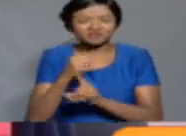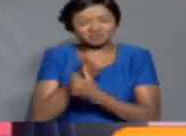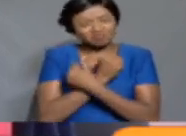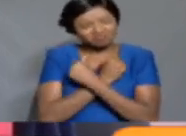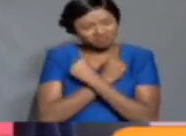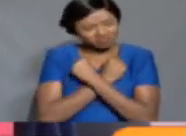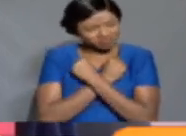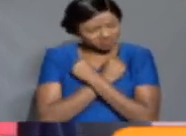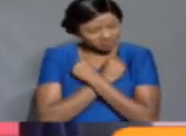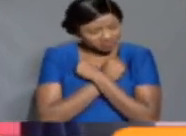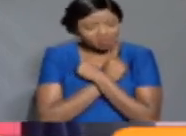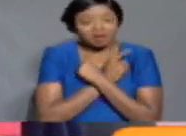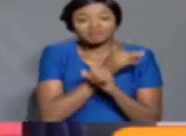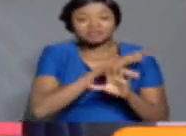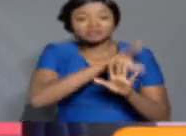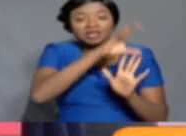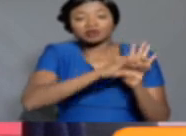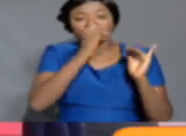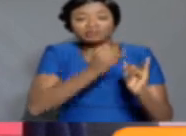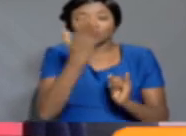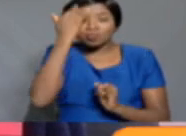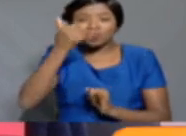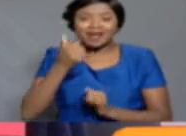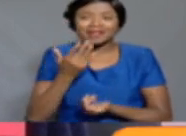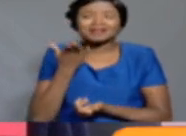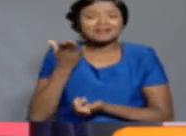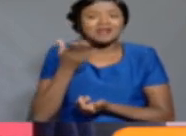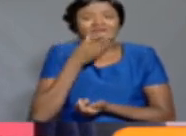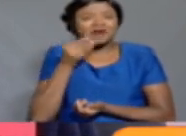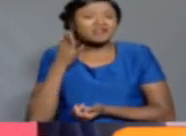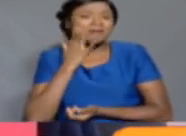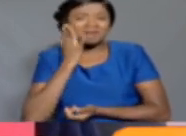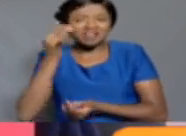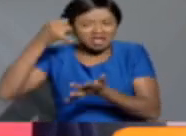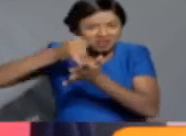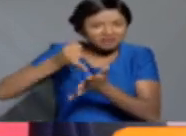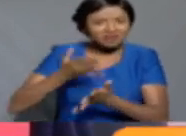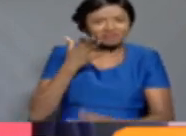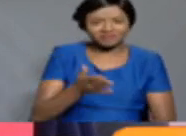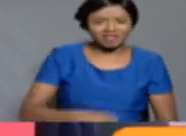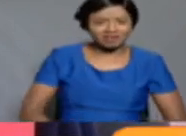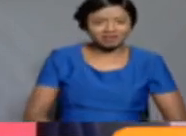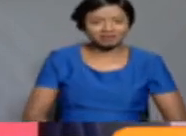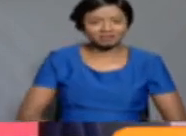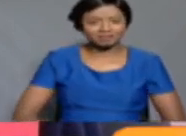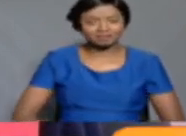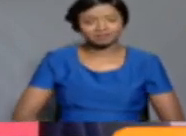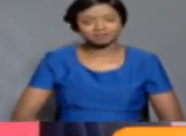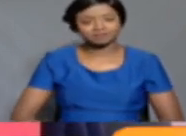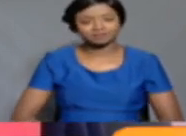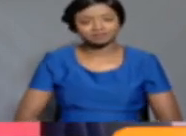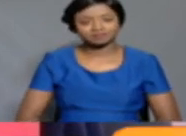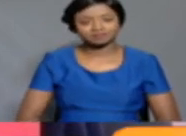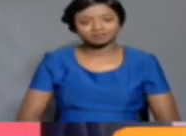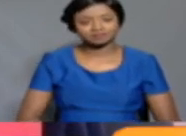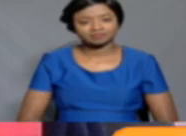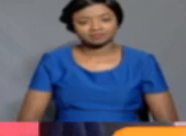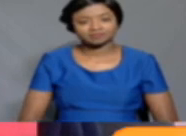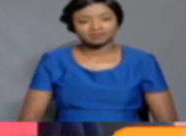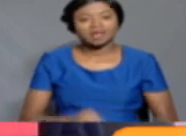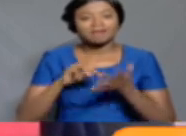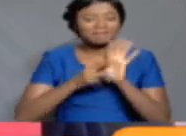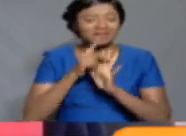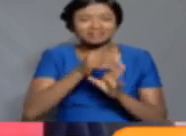what their children are doing, because remember what this curriculum is doing is more practical learning as compared to what we used to do at 844, which was